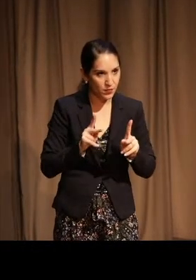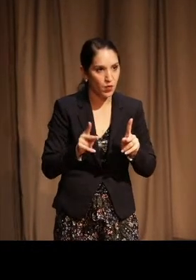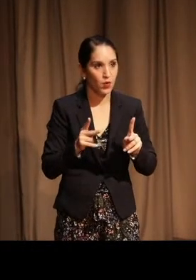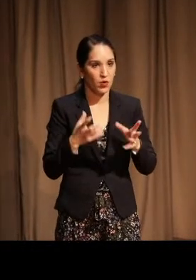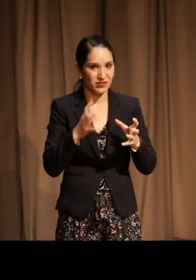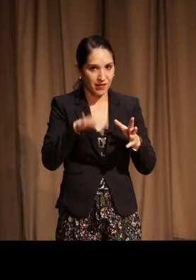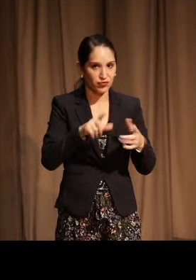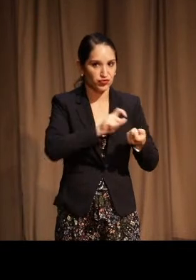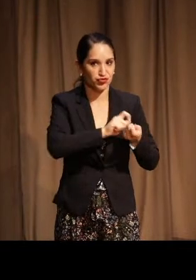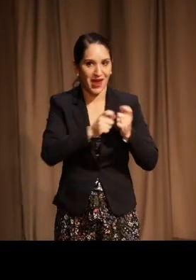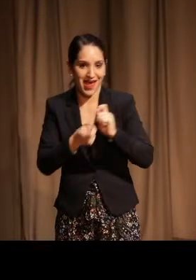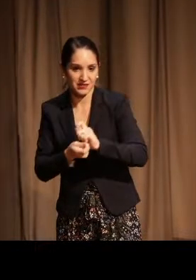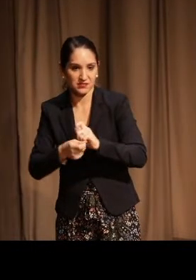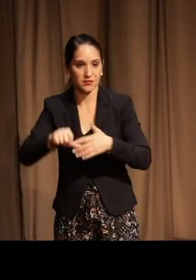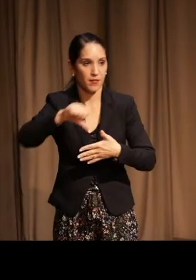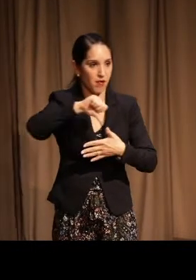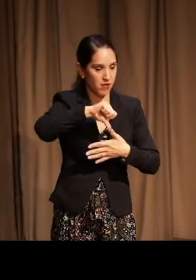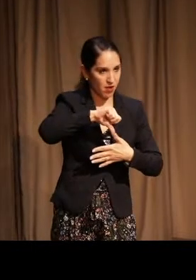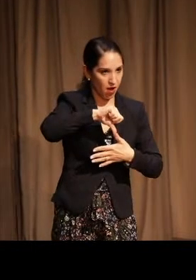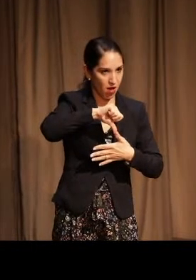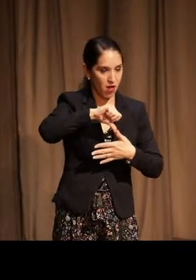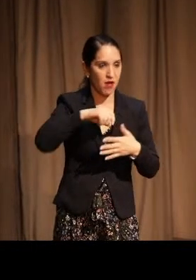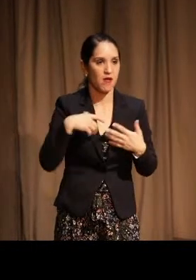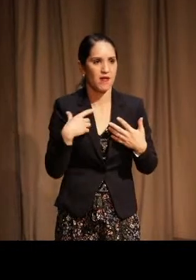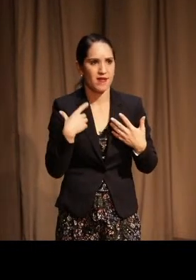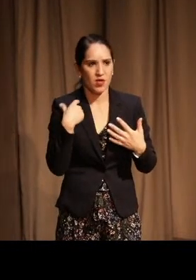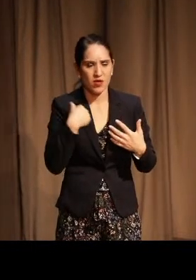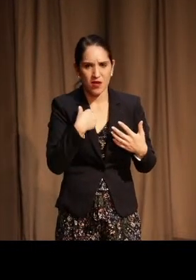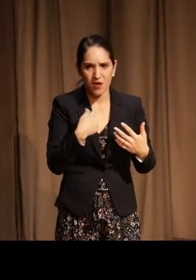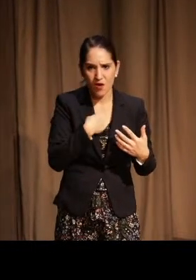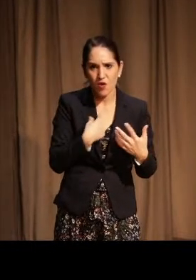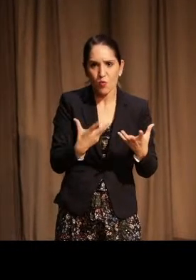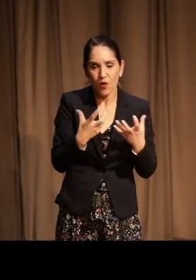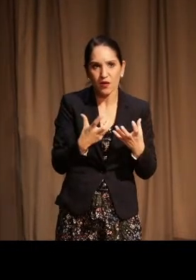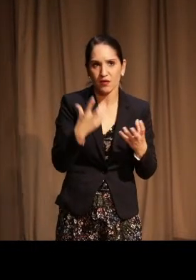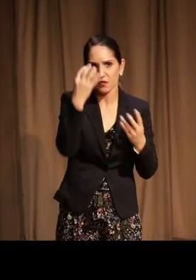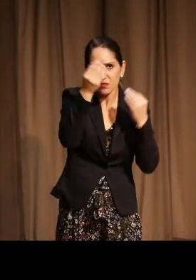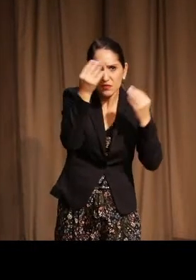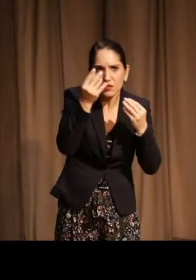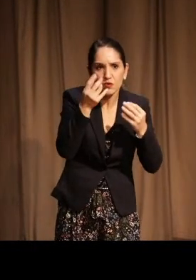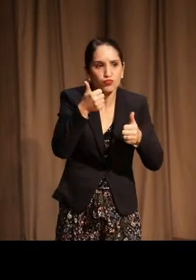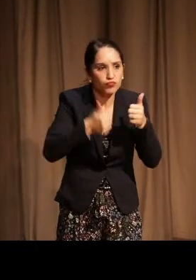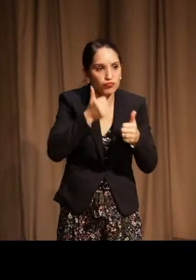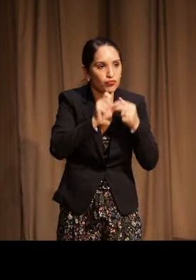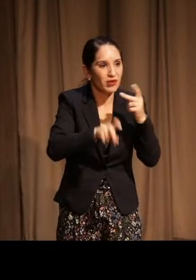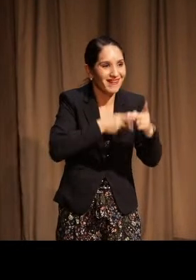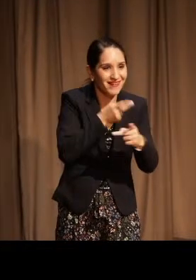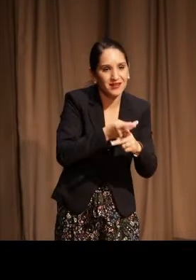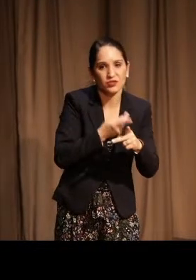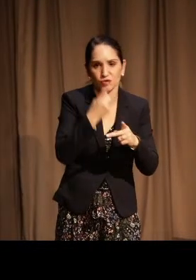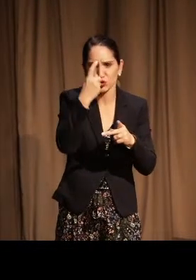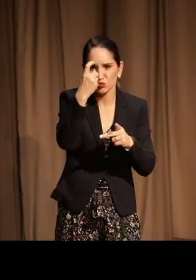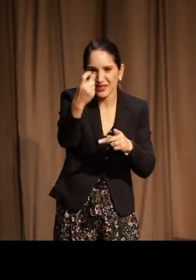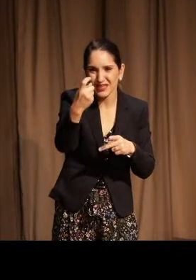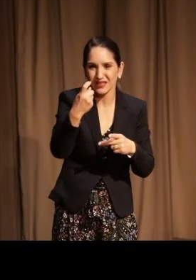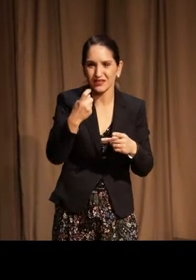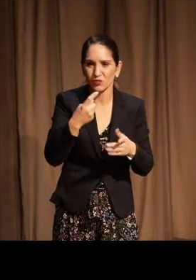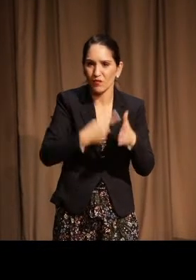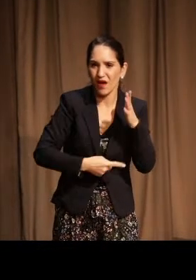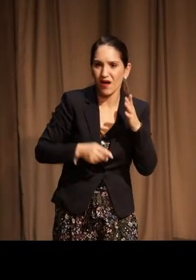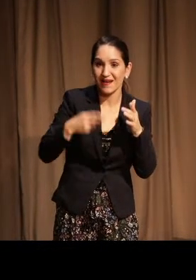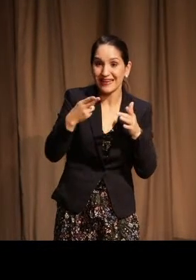America. But I want to think about what kind of dreams do. What is these